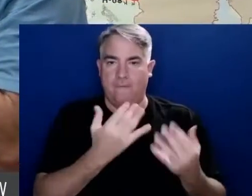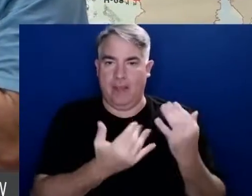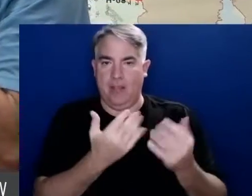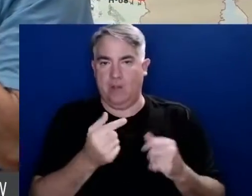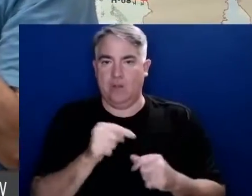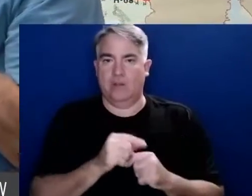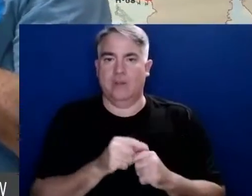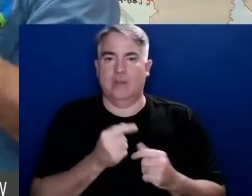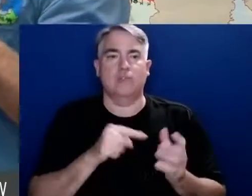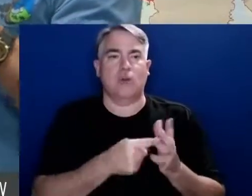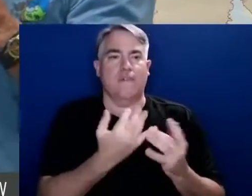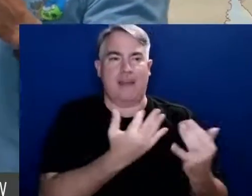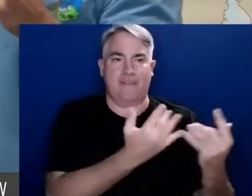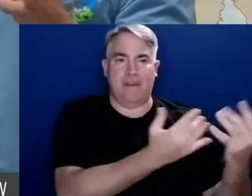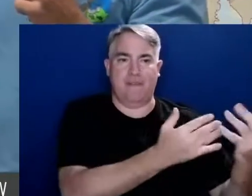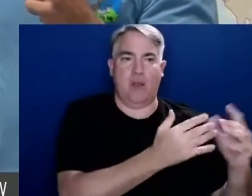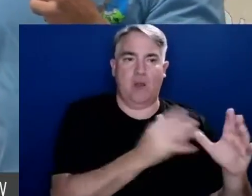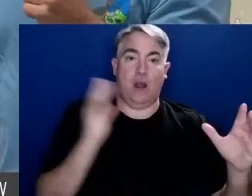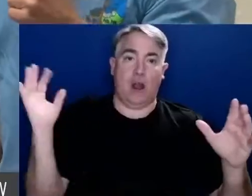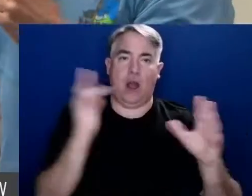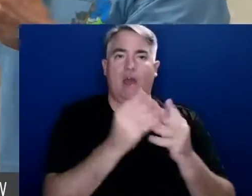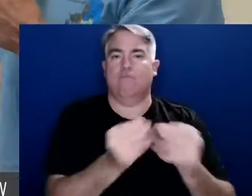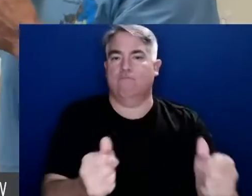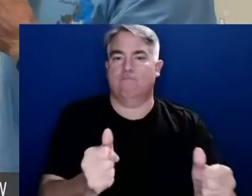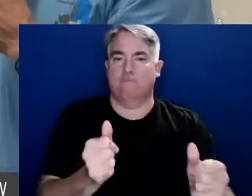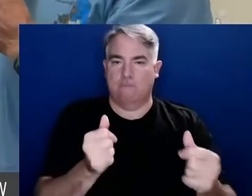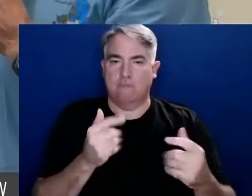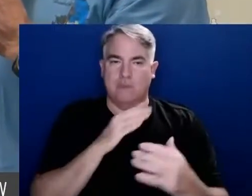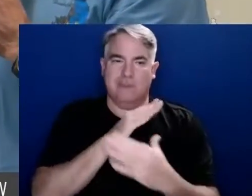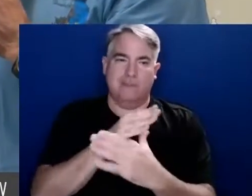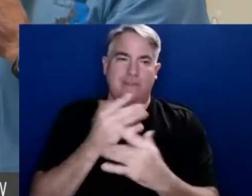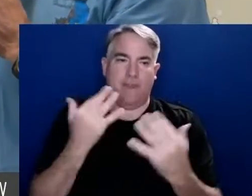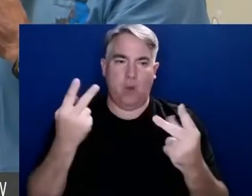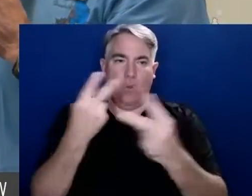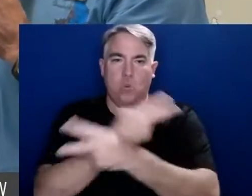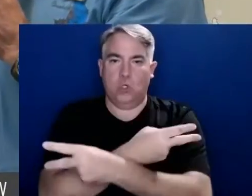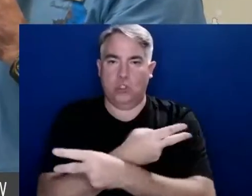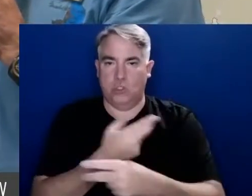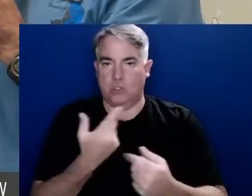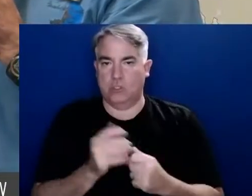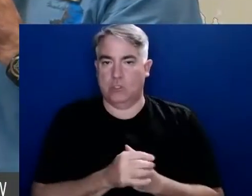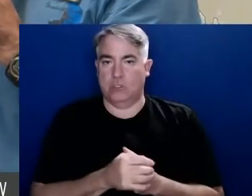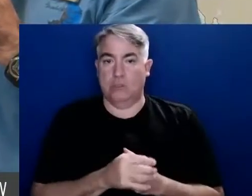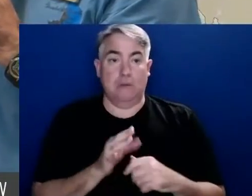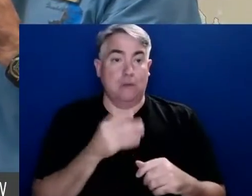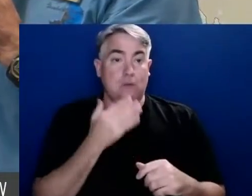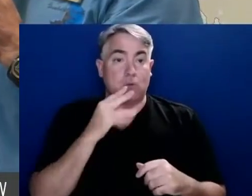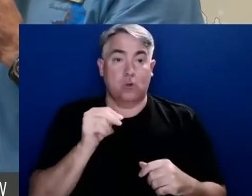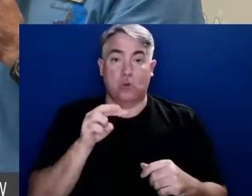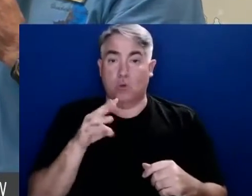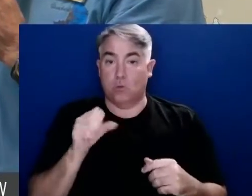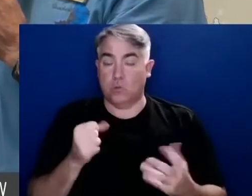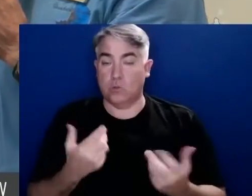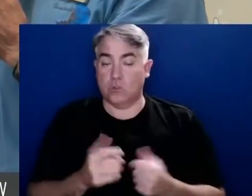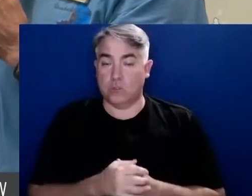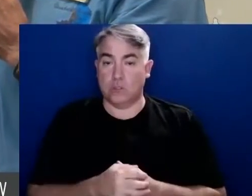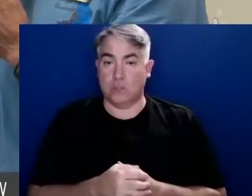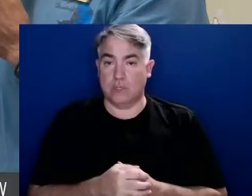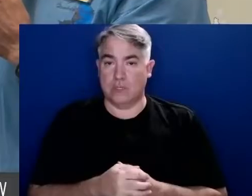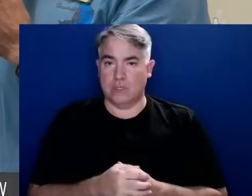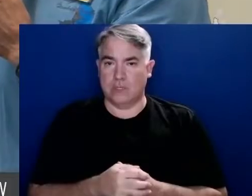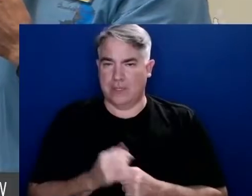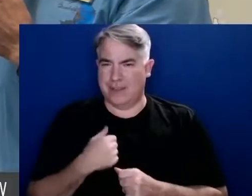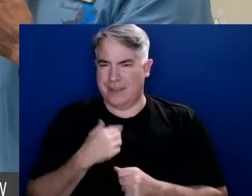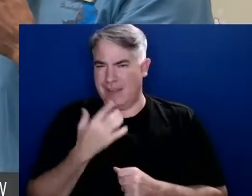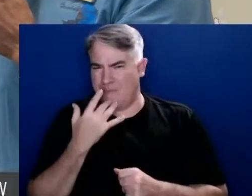inward slightly and pick up some more heat. So that's good news. We'd prefer not to burn that out, and time, we've been patient